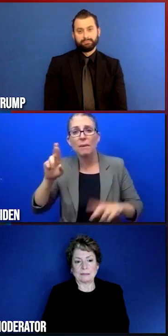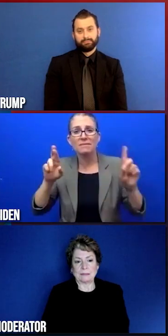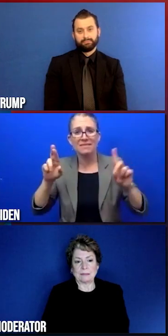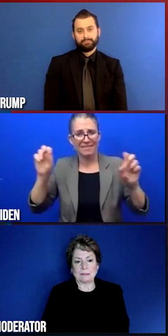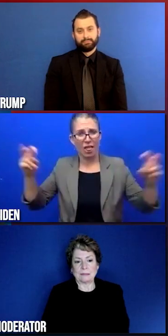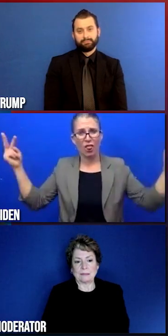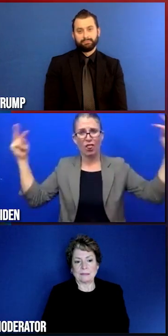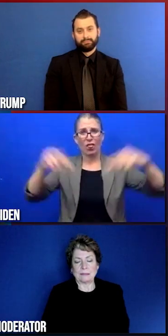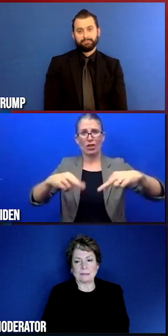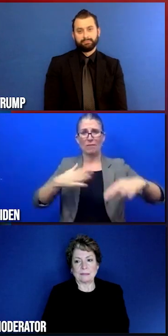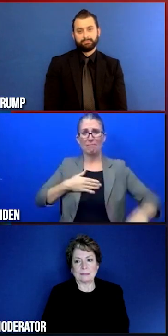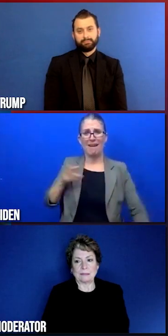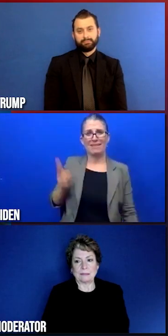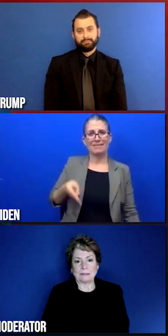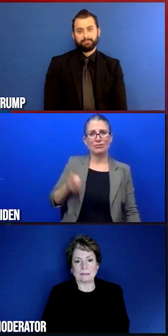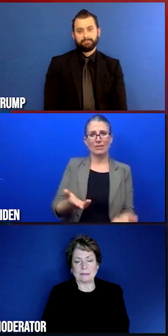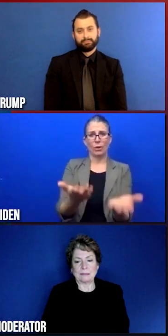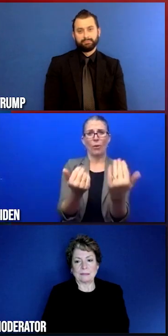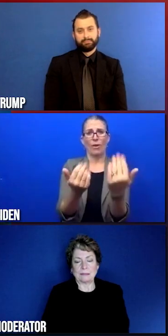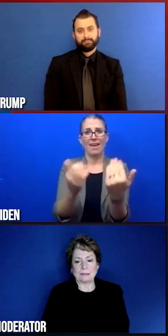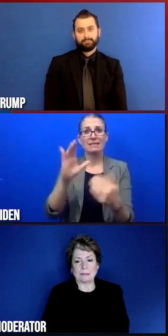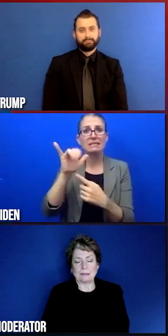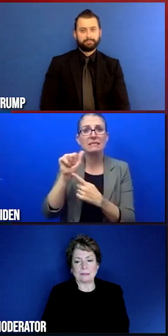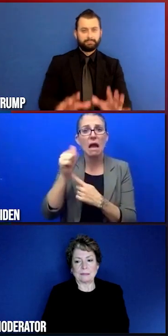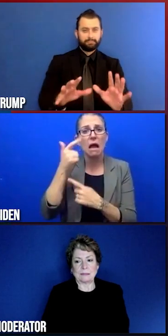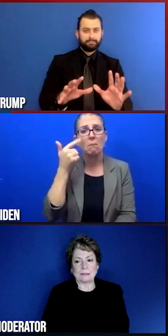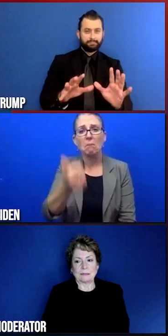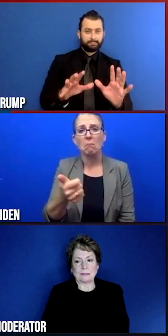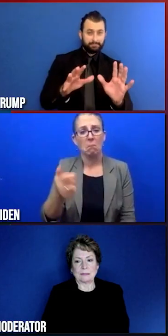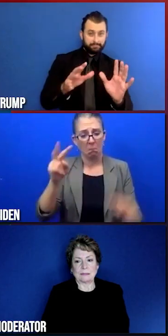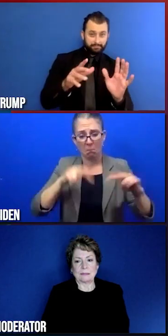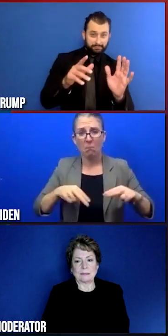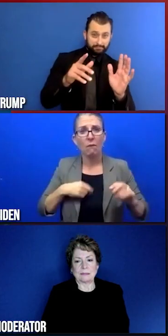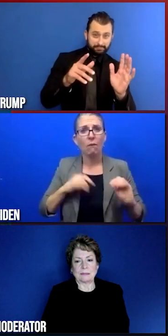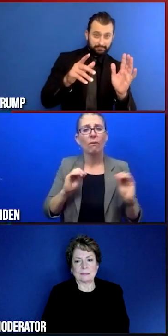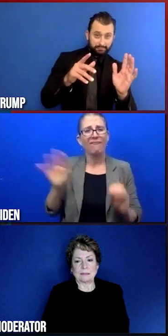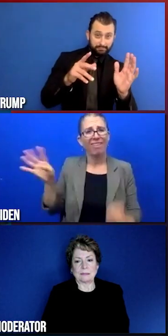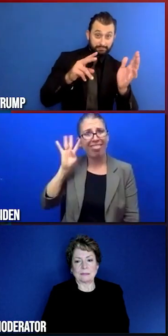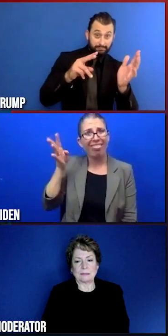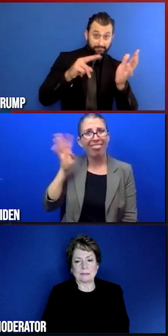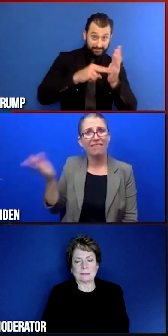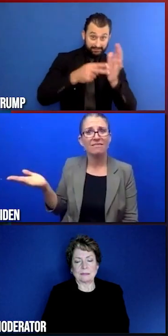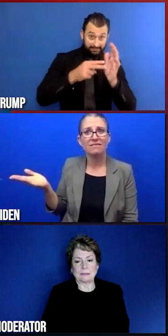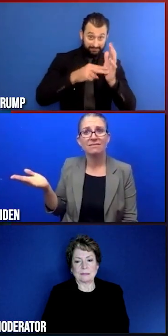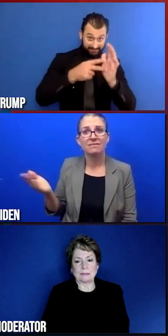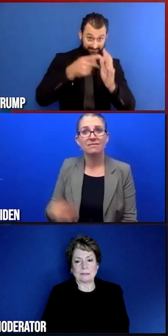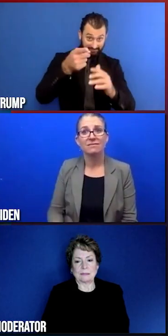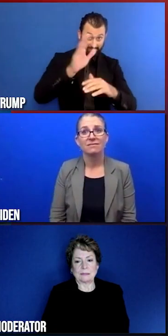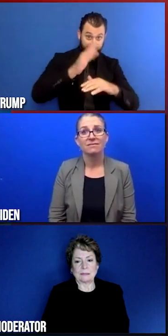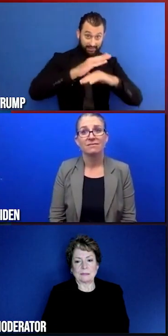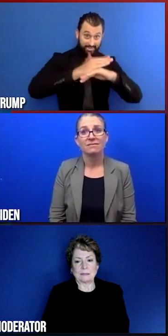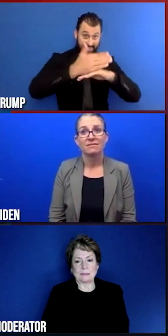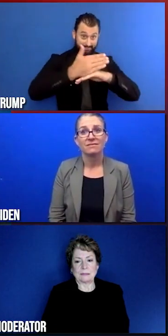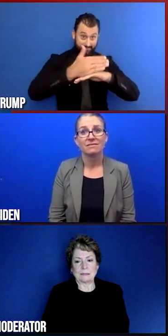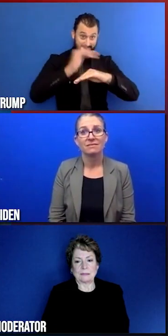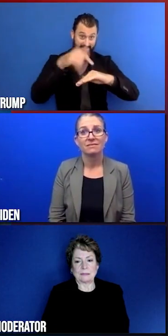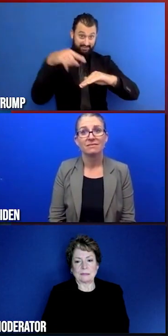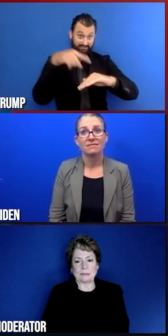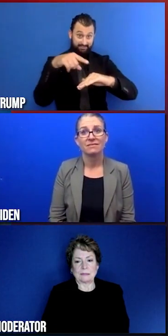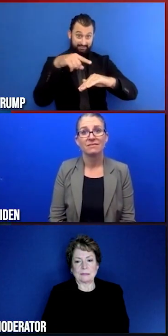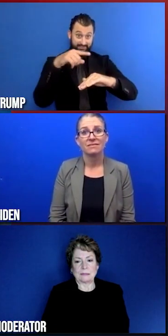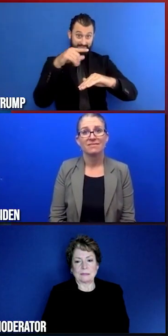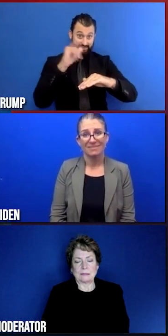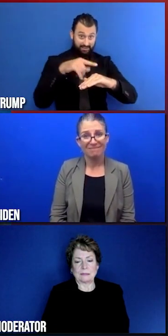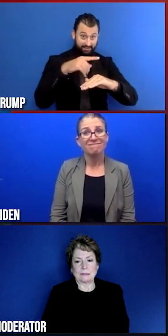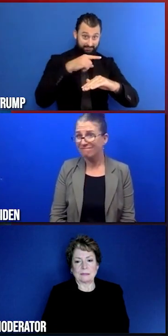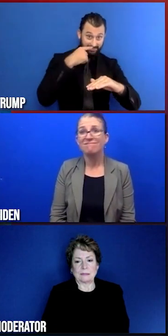Rudy Giuliani. You mean the laptop is now another Russia hoax? That's exactly what. Is this where you're going?